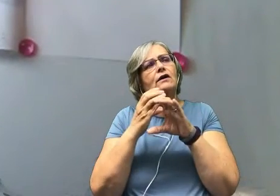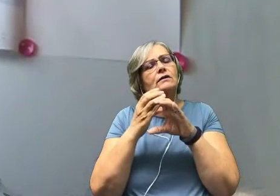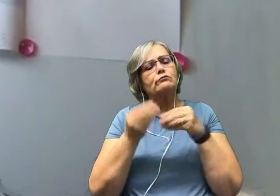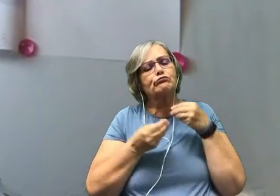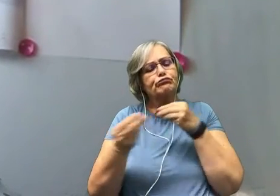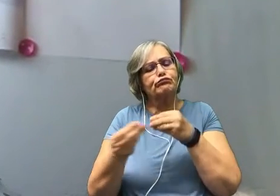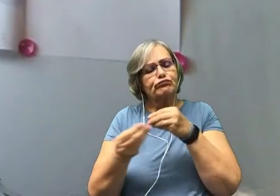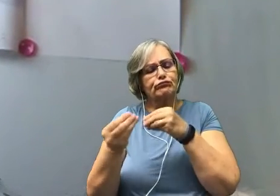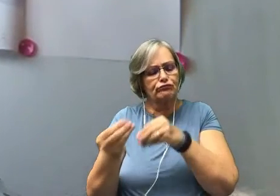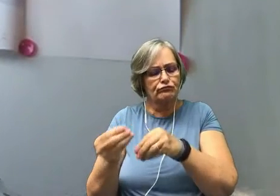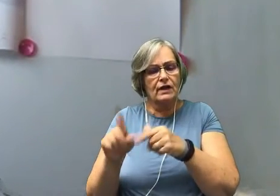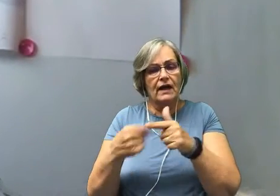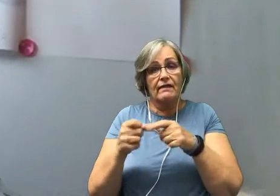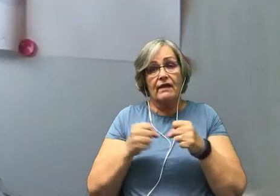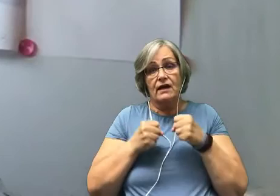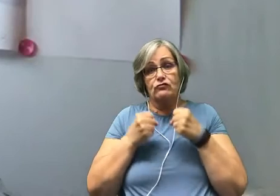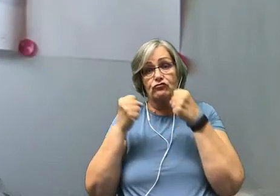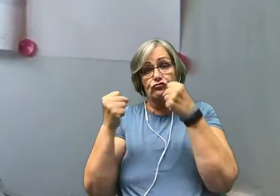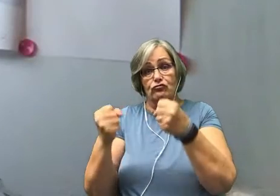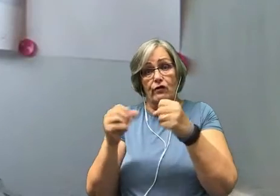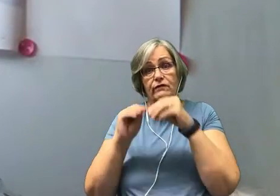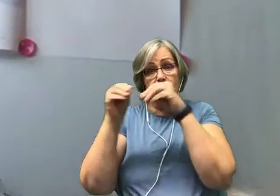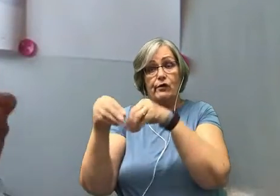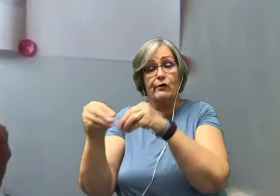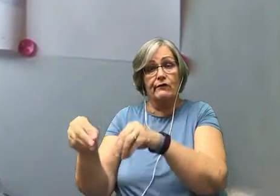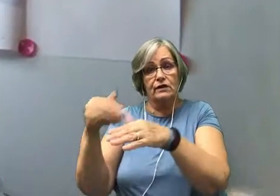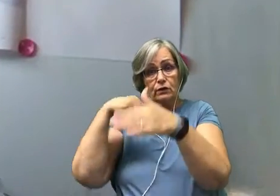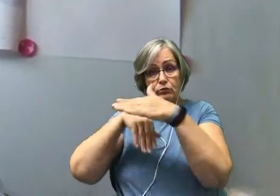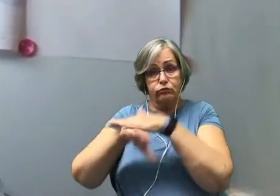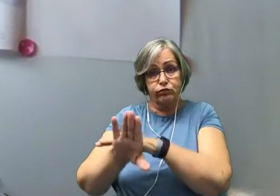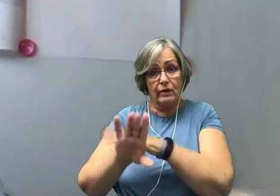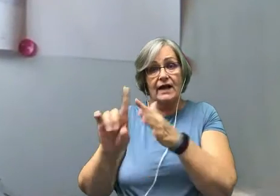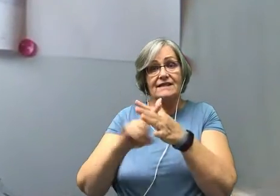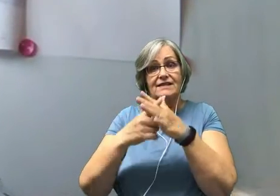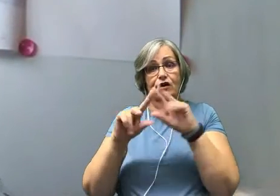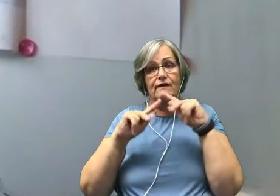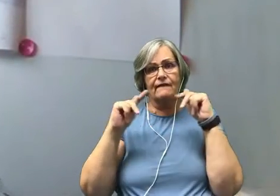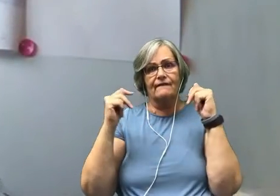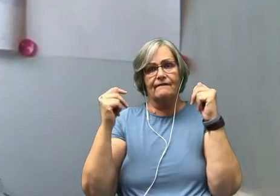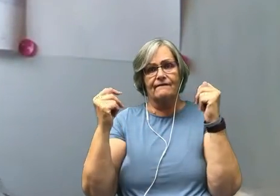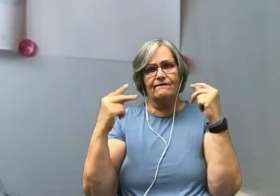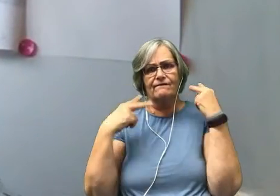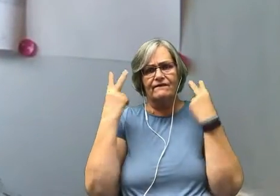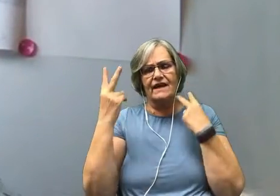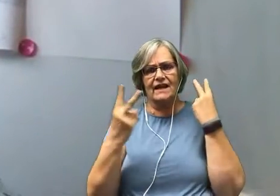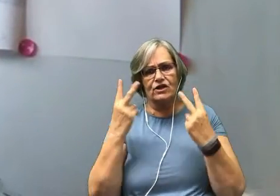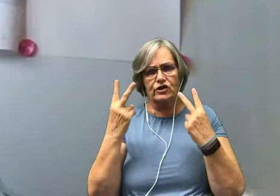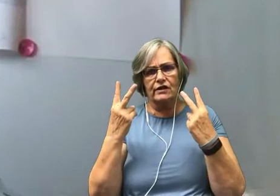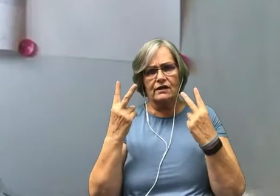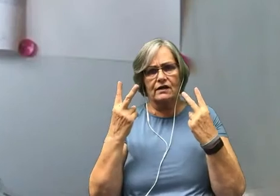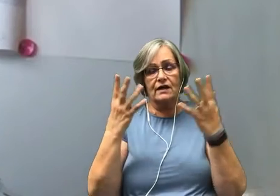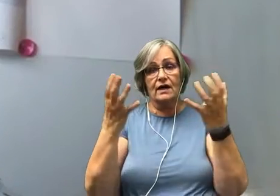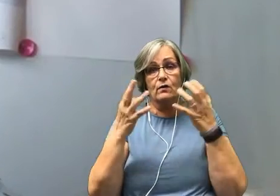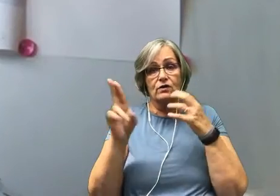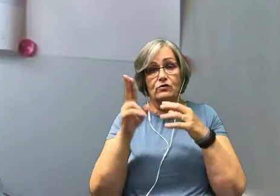car, and then we drove to an ocean, and we drove right in and got started on our vacation. So